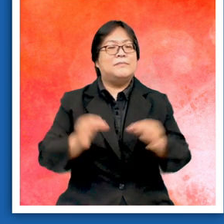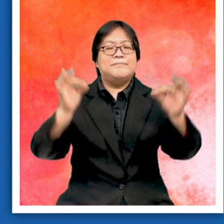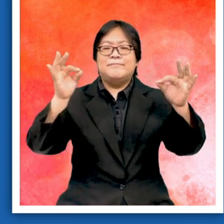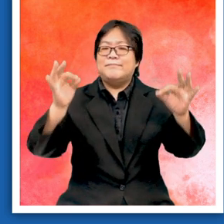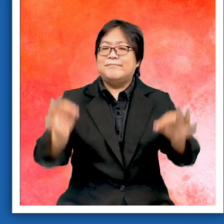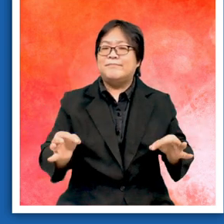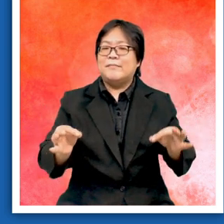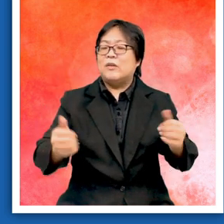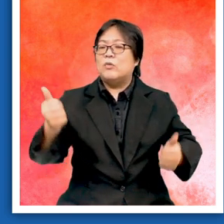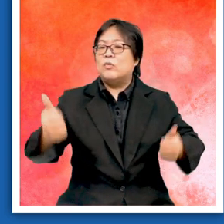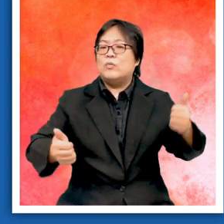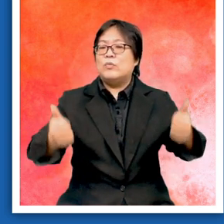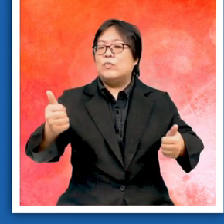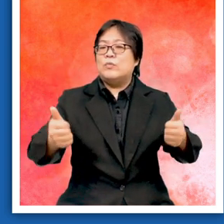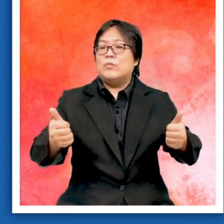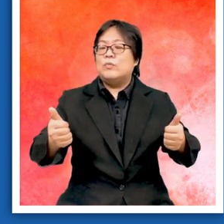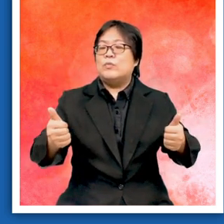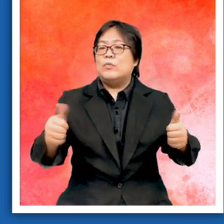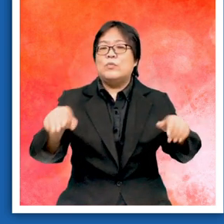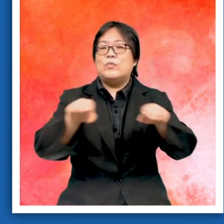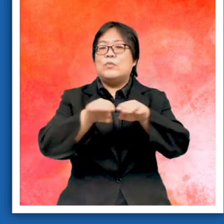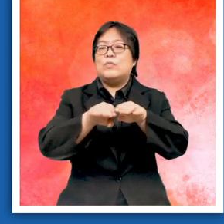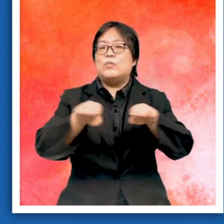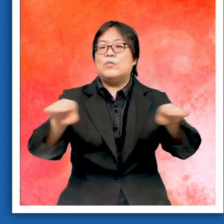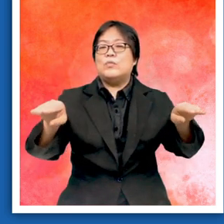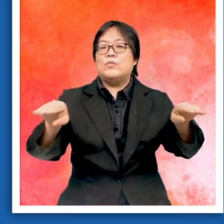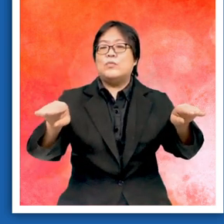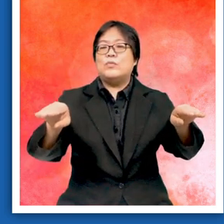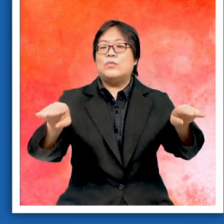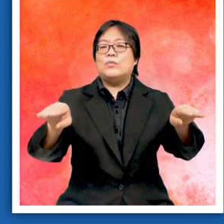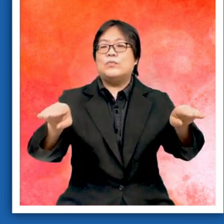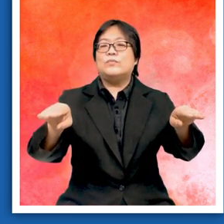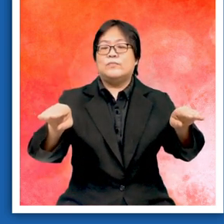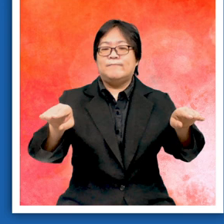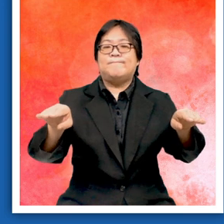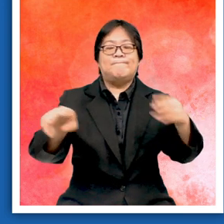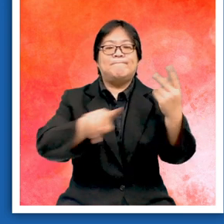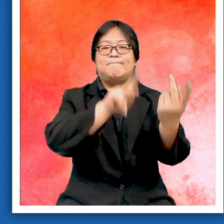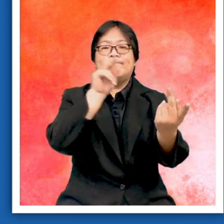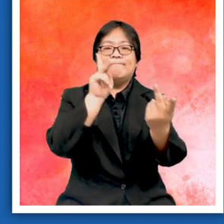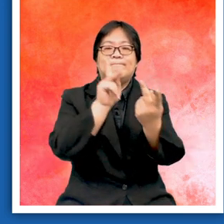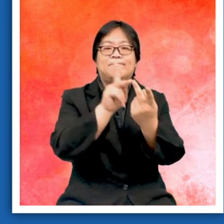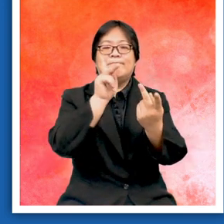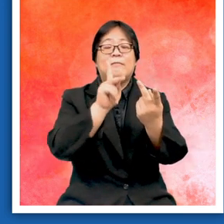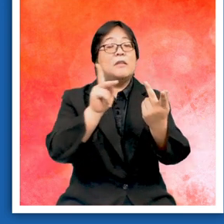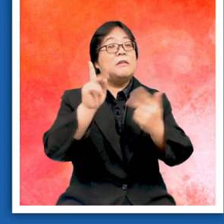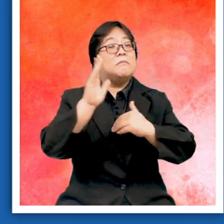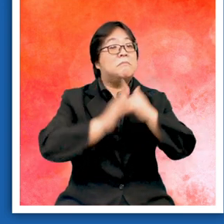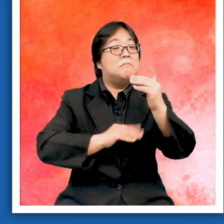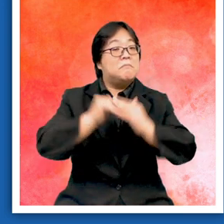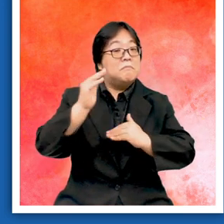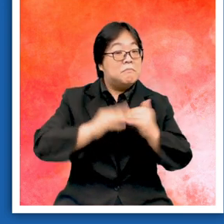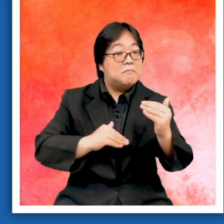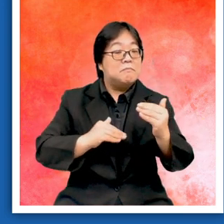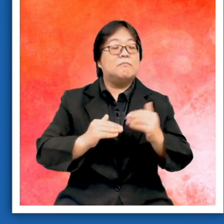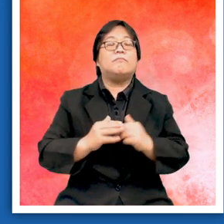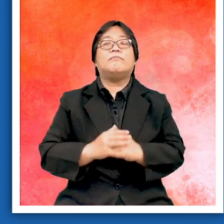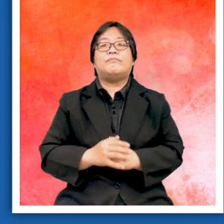determine which platform would be most convenient and also